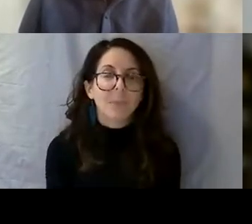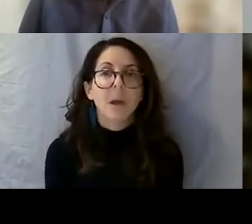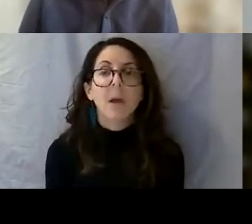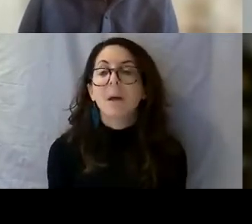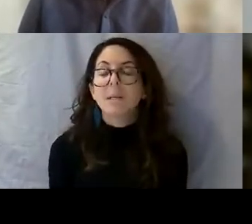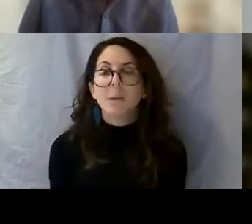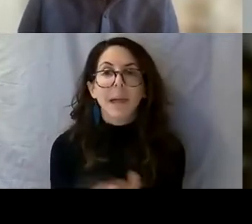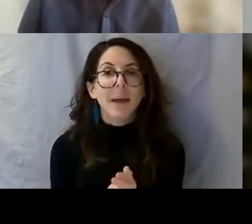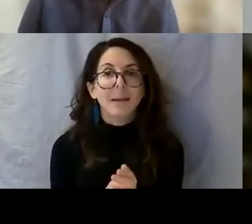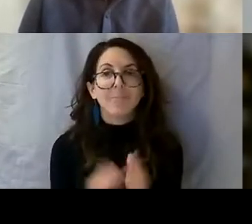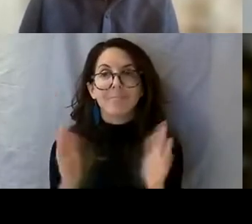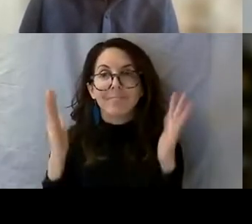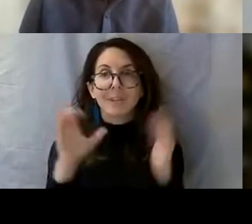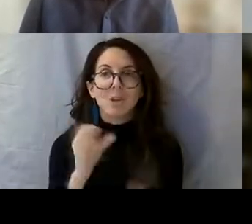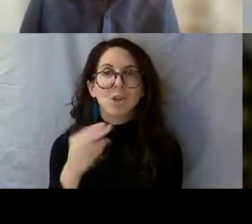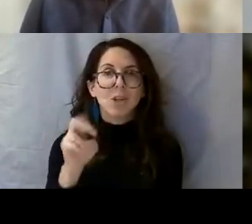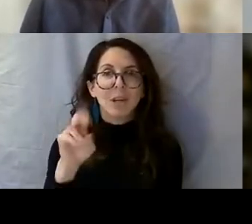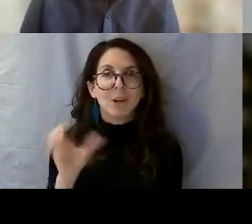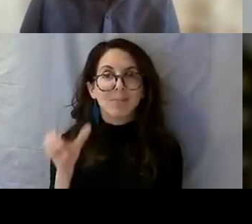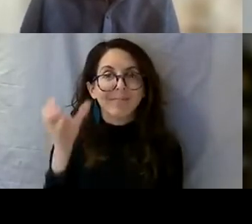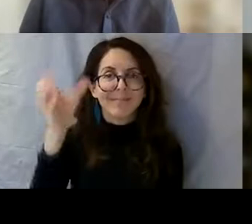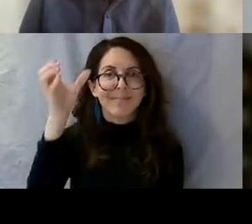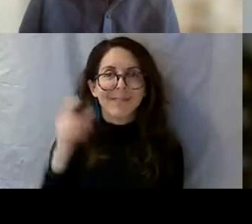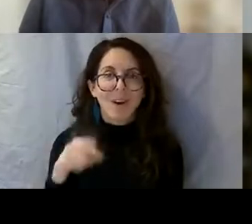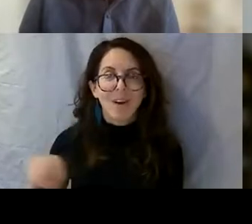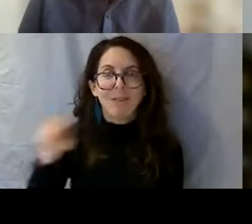to everybody. Thank you to everybody.